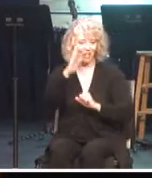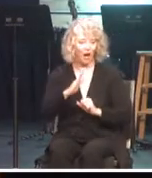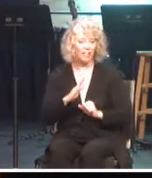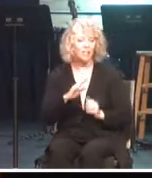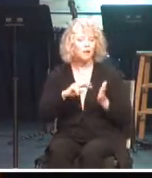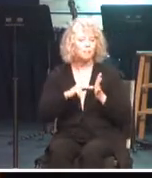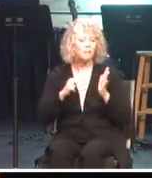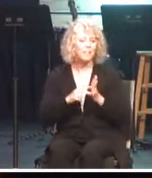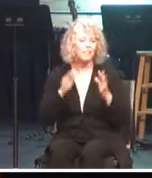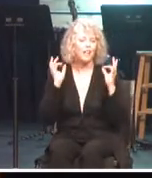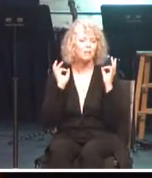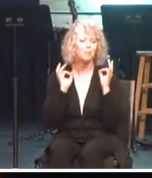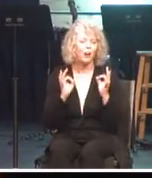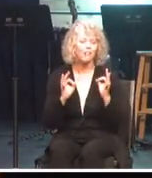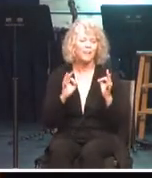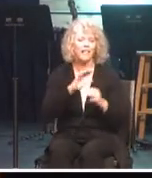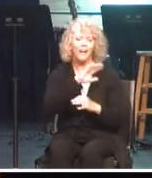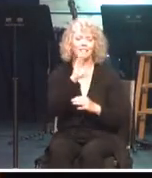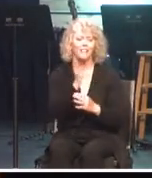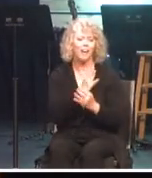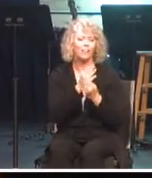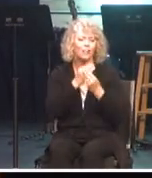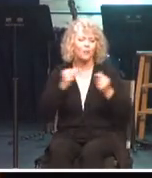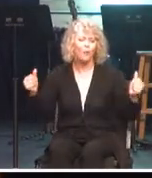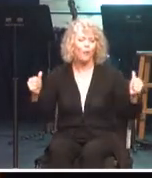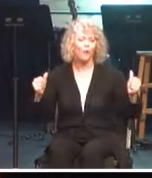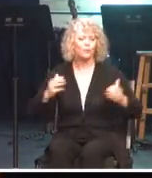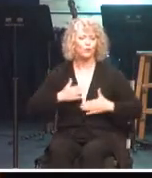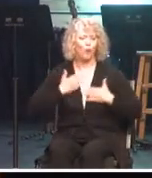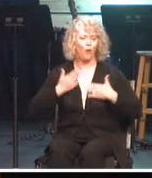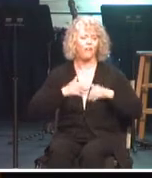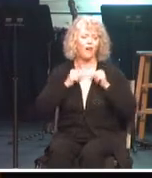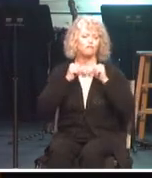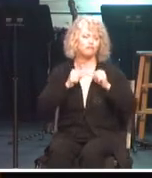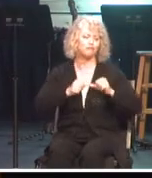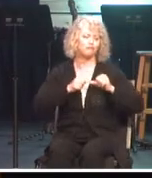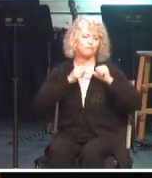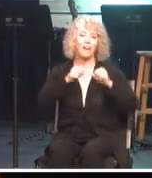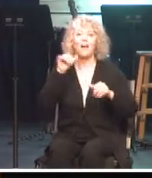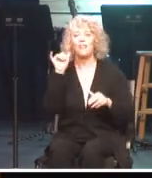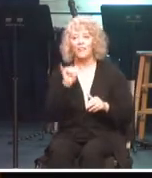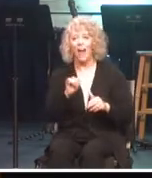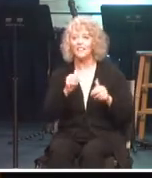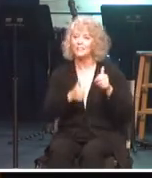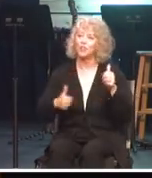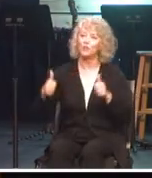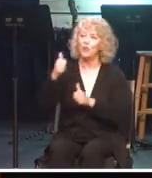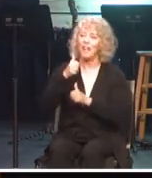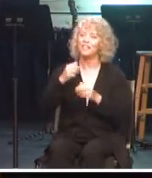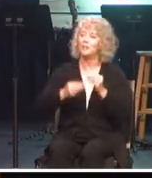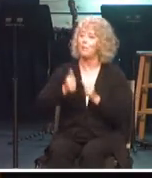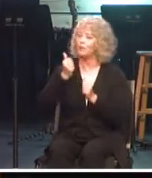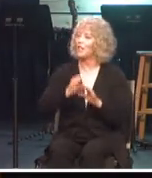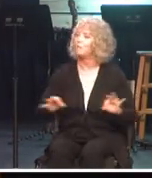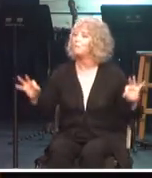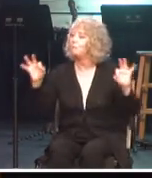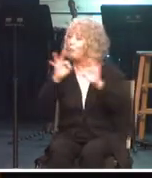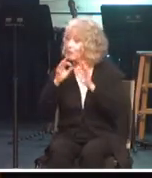never-ending future joy. This is the greatest and most vital truth out